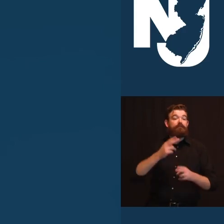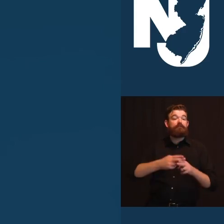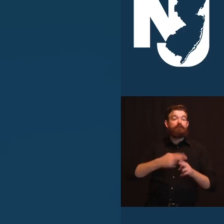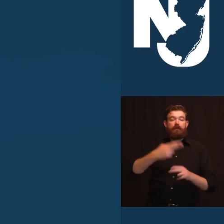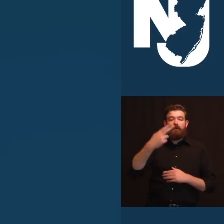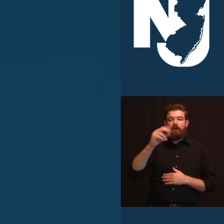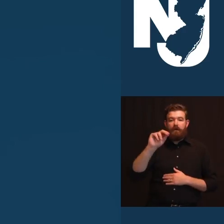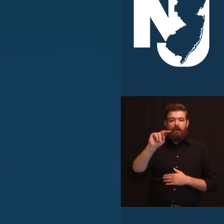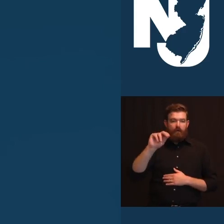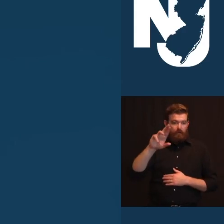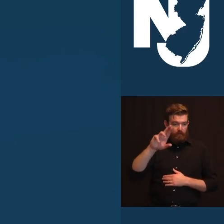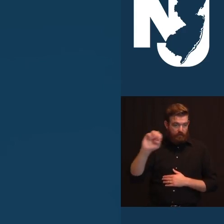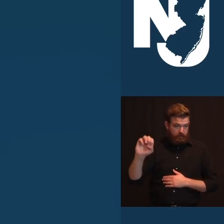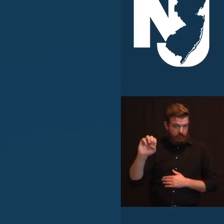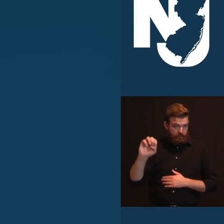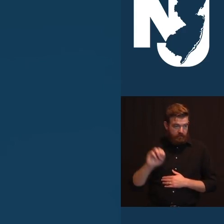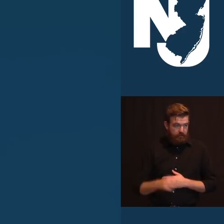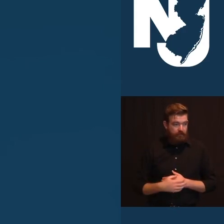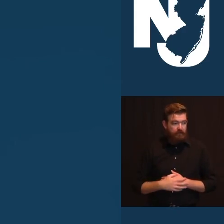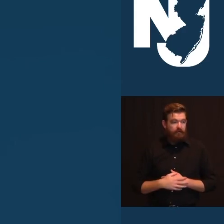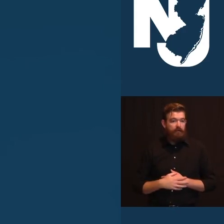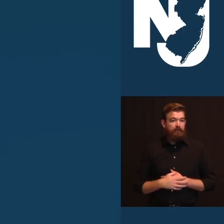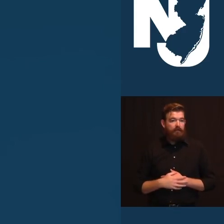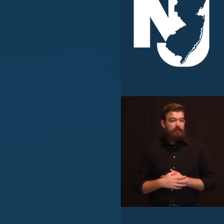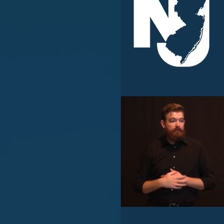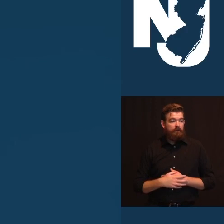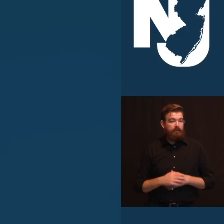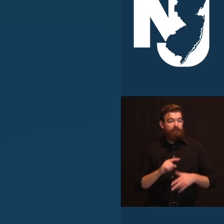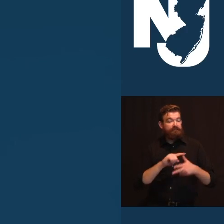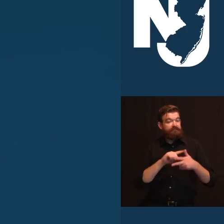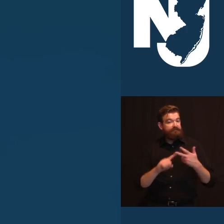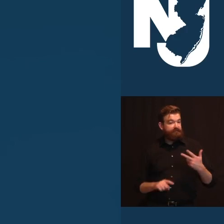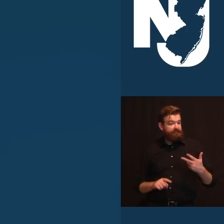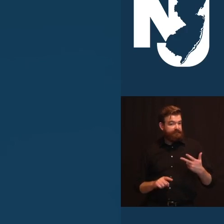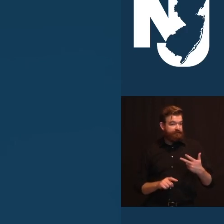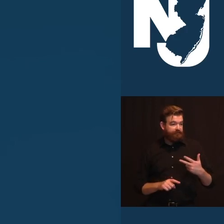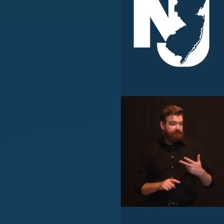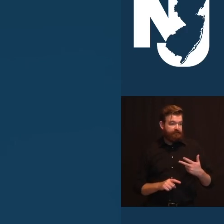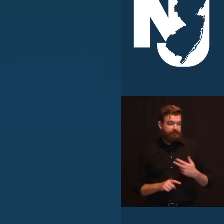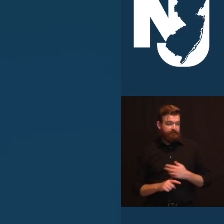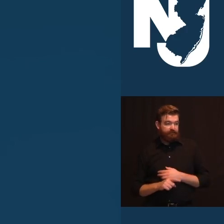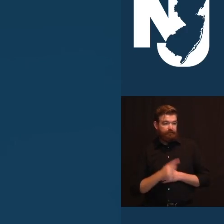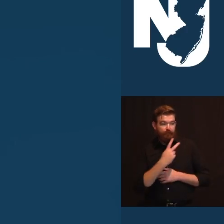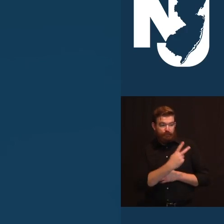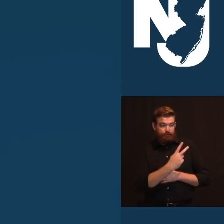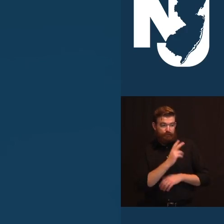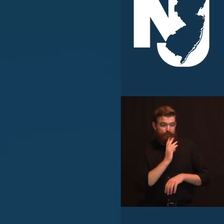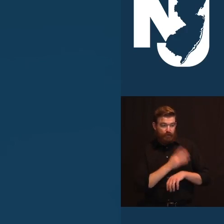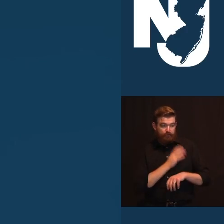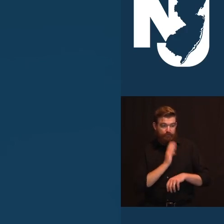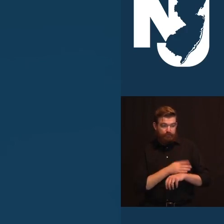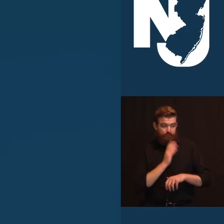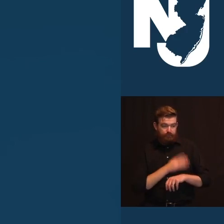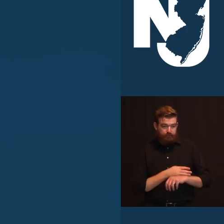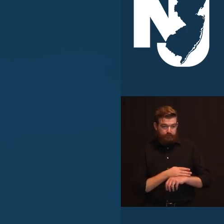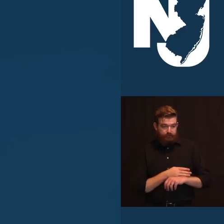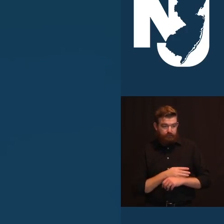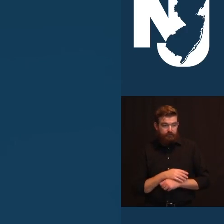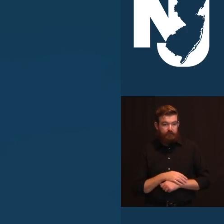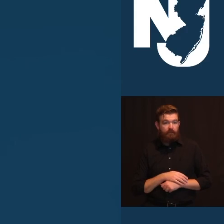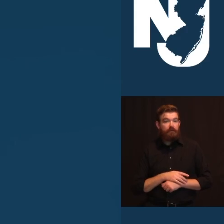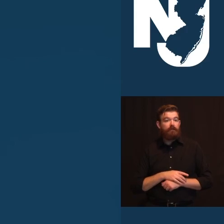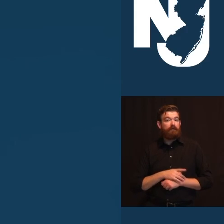Fiona, and Cormac. So not only is Honorée's name an Irish name, but the names of each of their children are